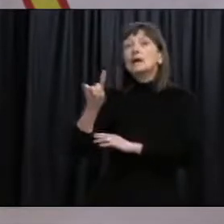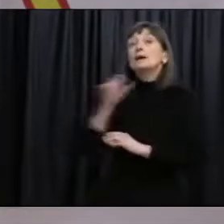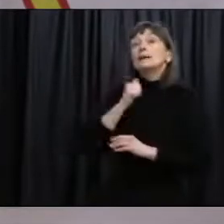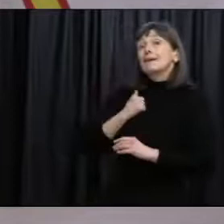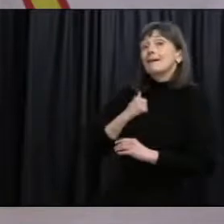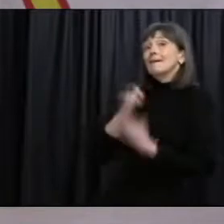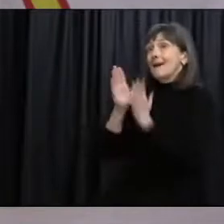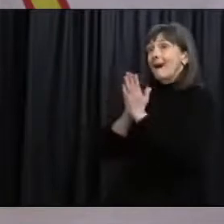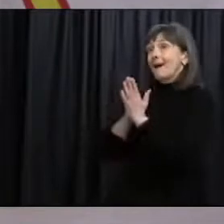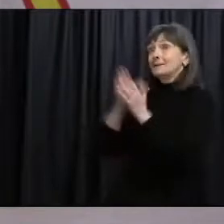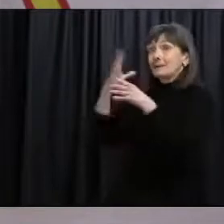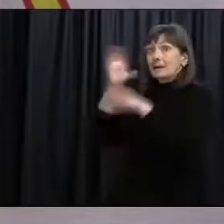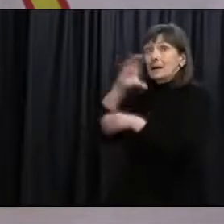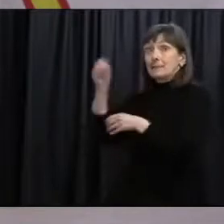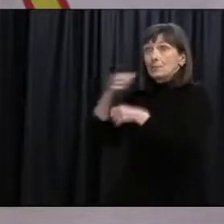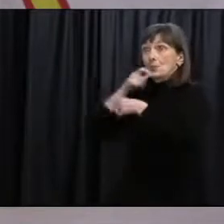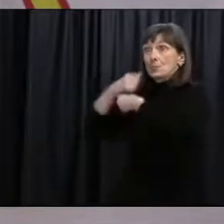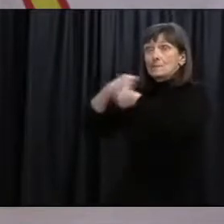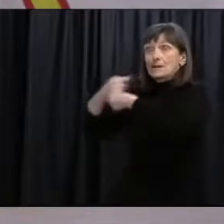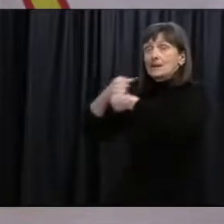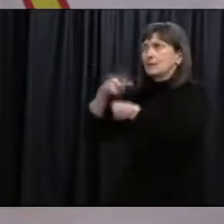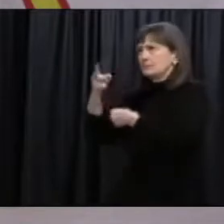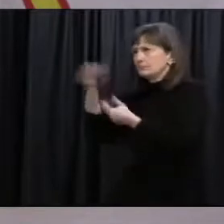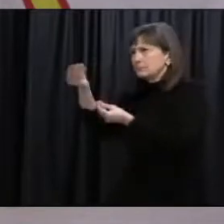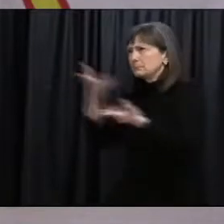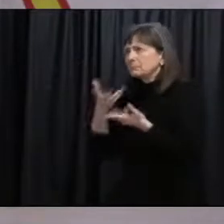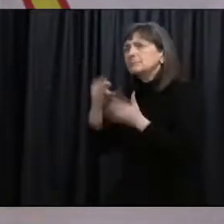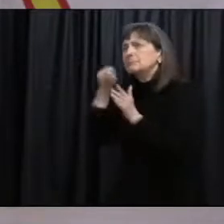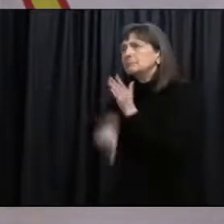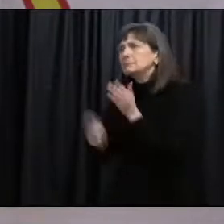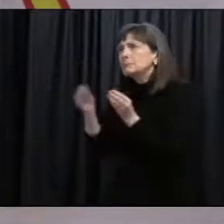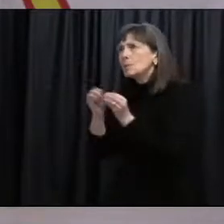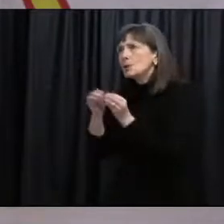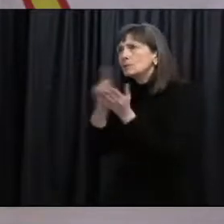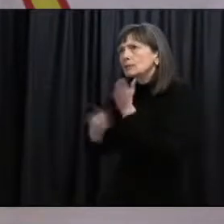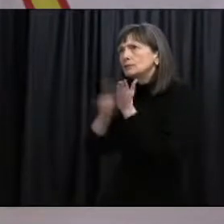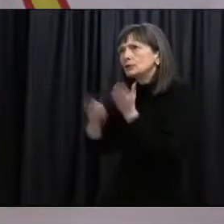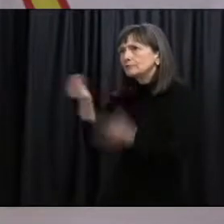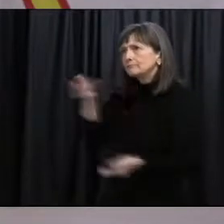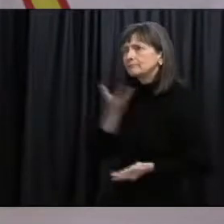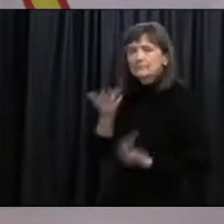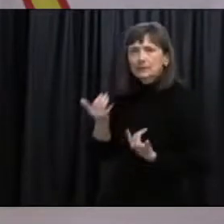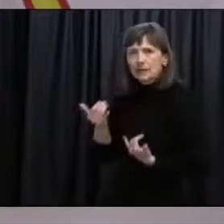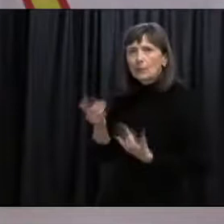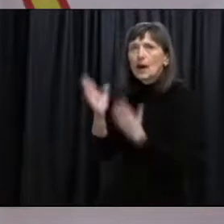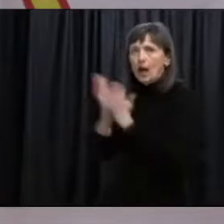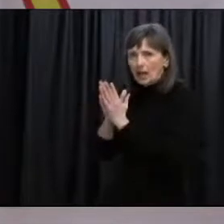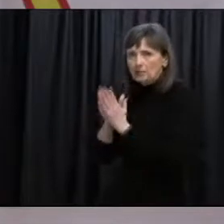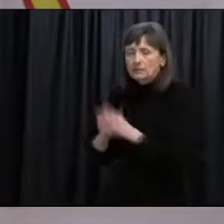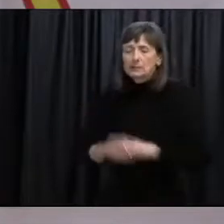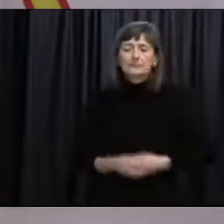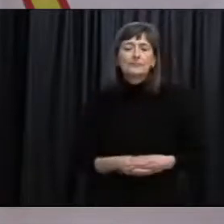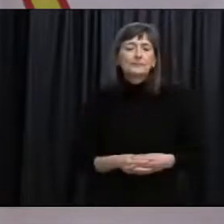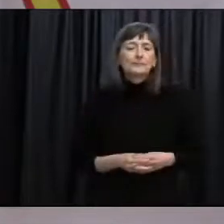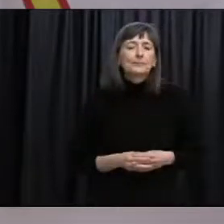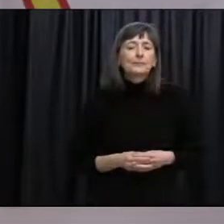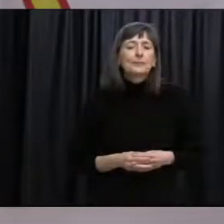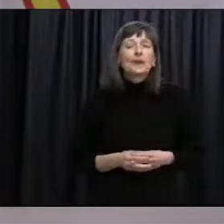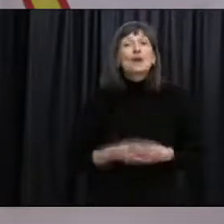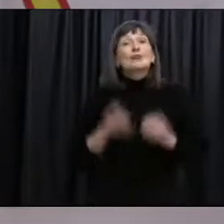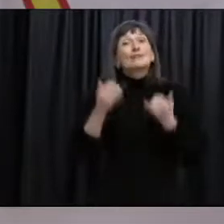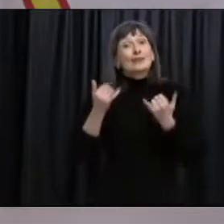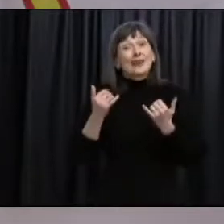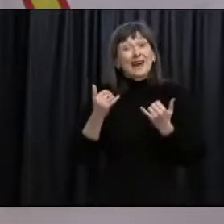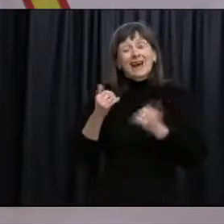information for our Canadian context. Based on what is known at this time